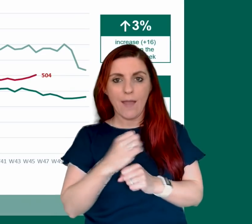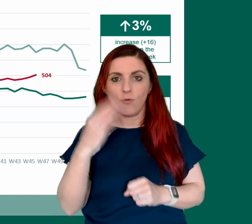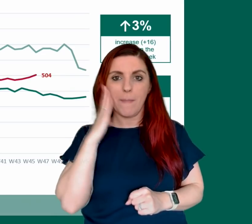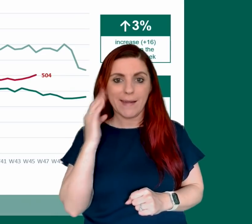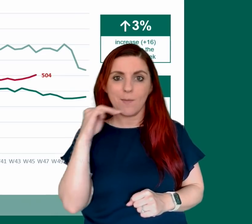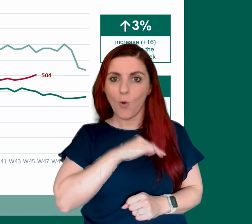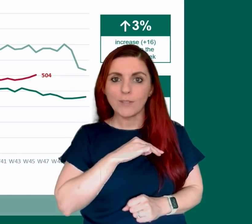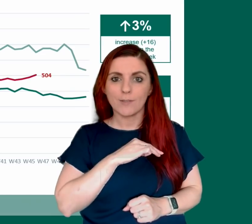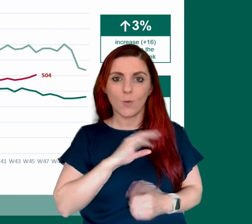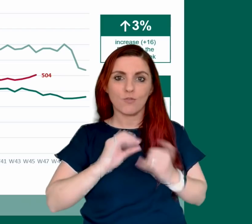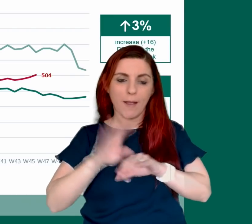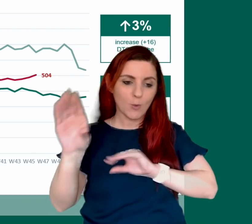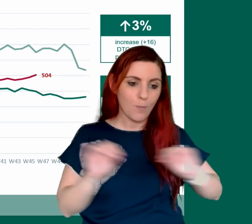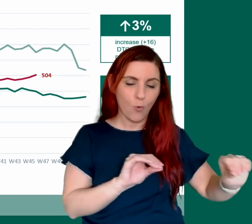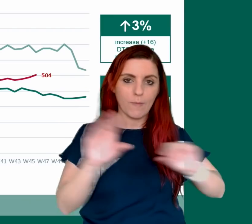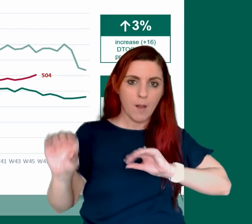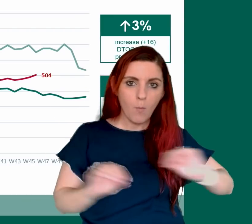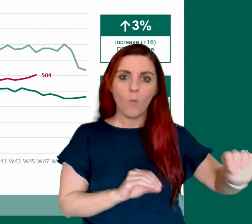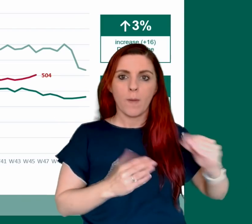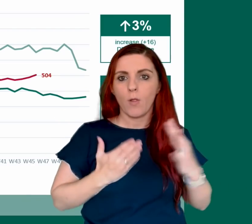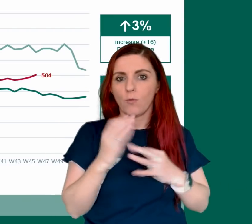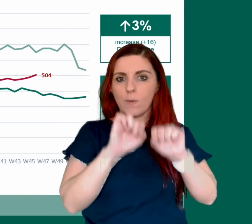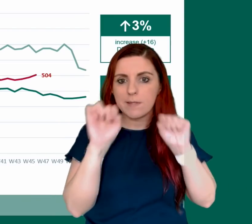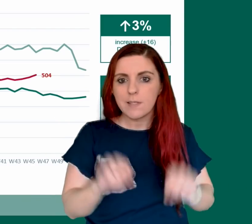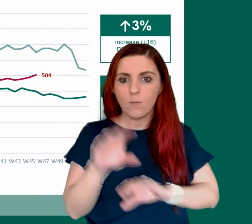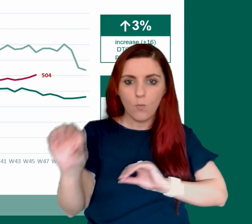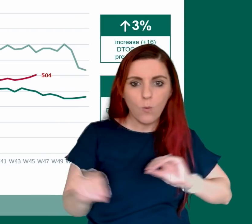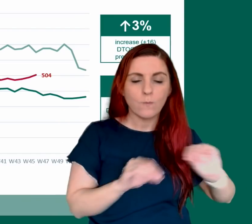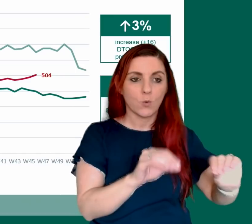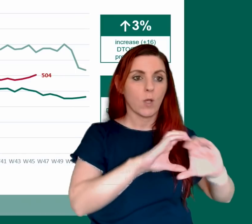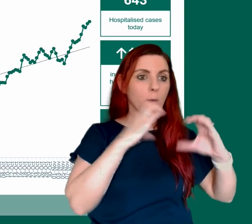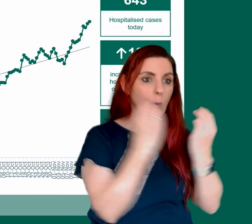our system and ultimately to community facilities or home where possible.